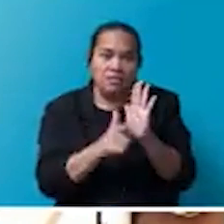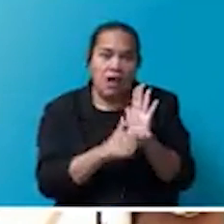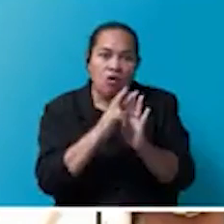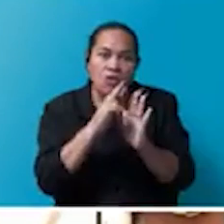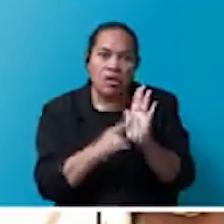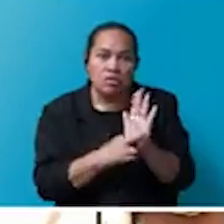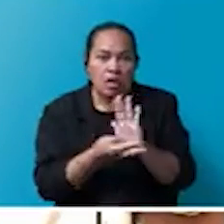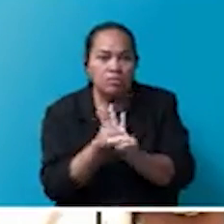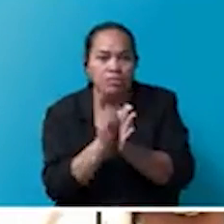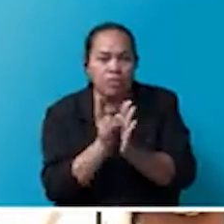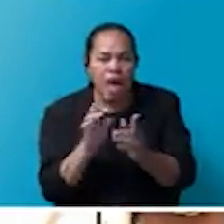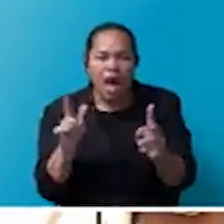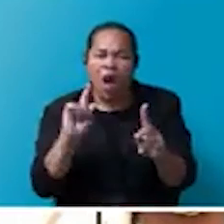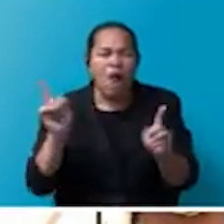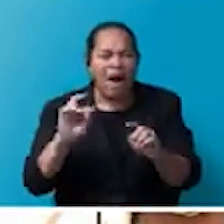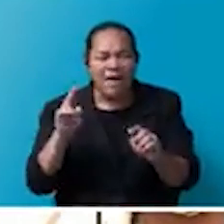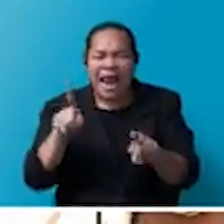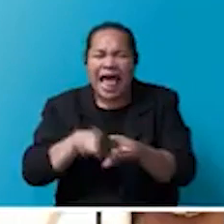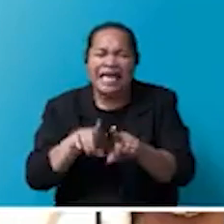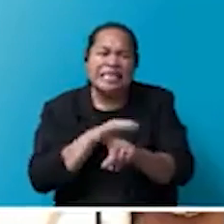and Cremations Act of 1911,